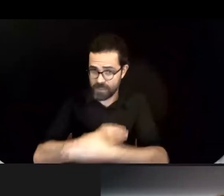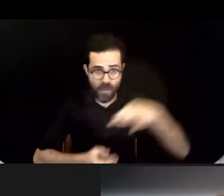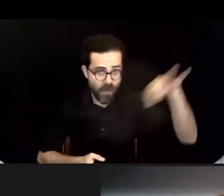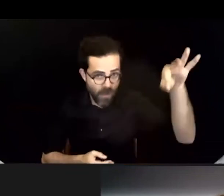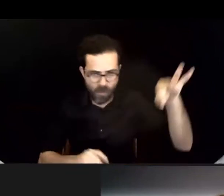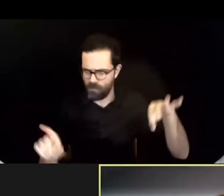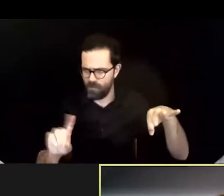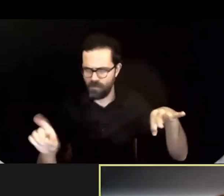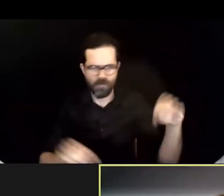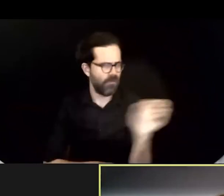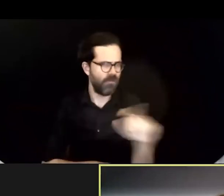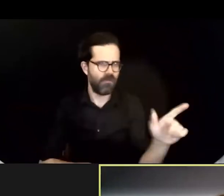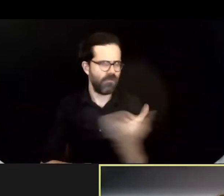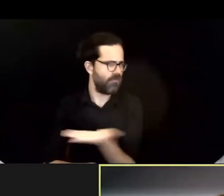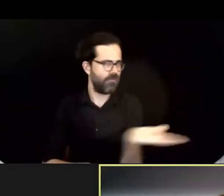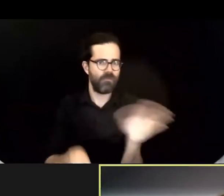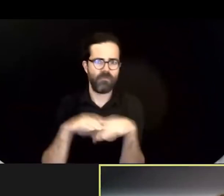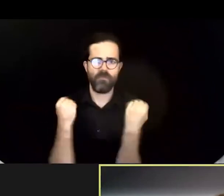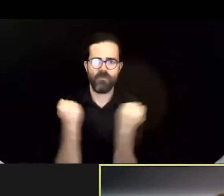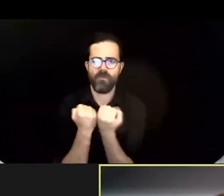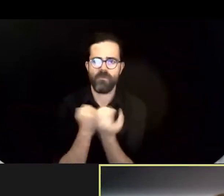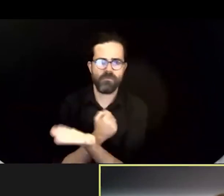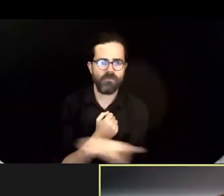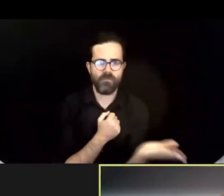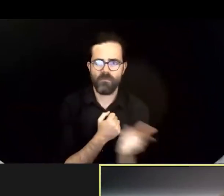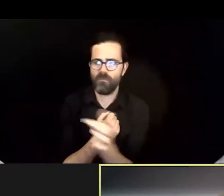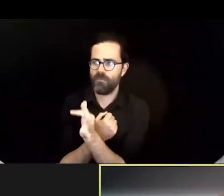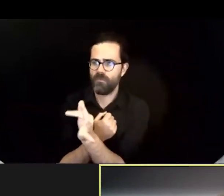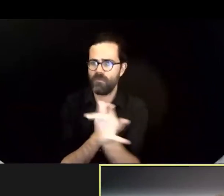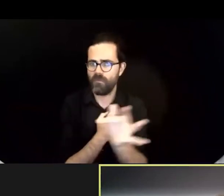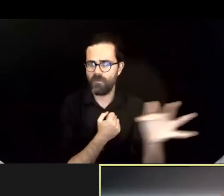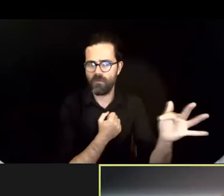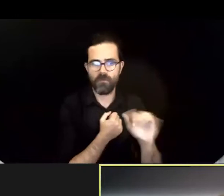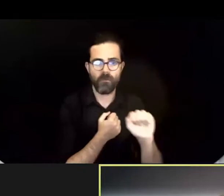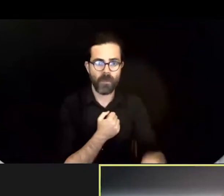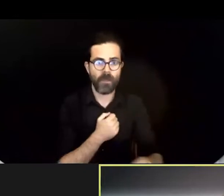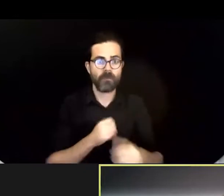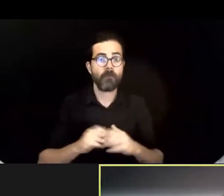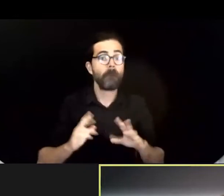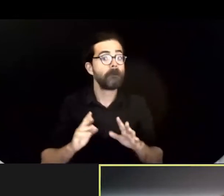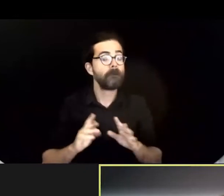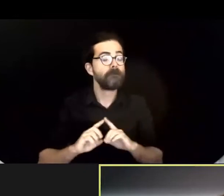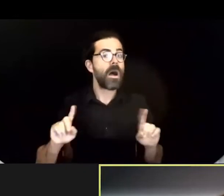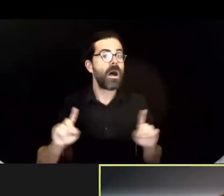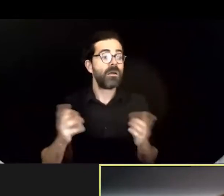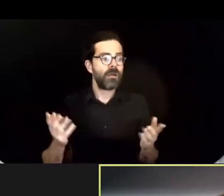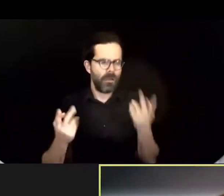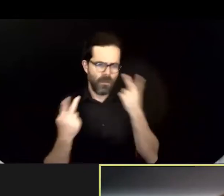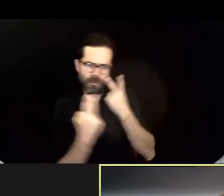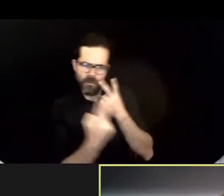everybody. But we still don't see it being taken up by maybe more mainstream platforms